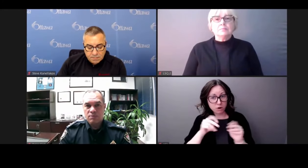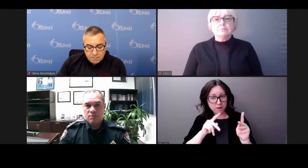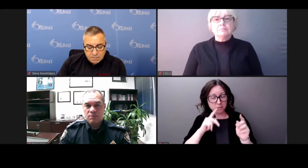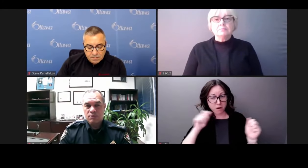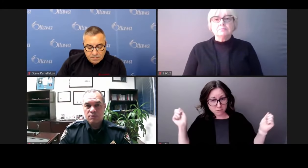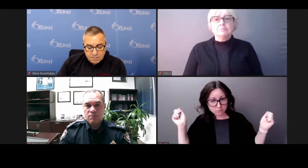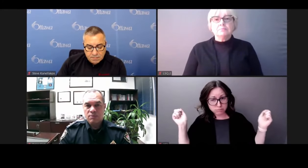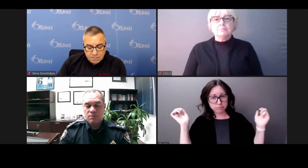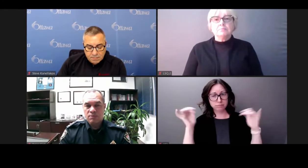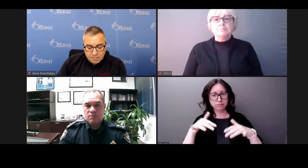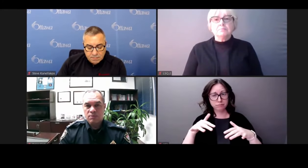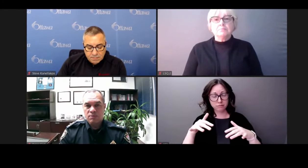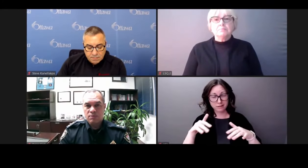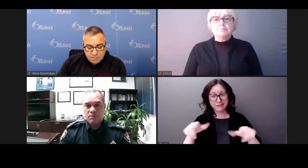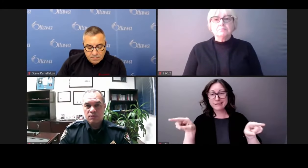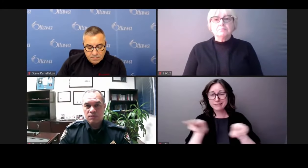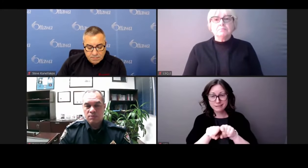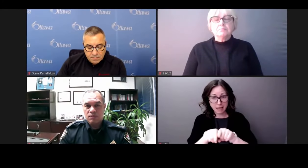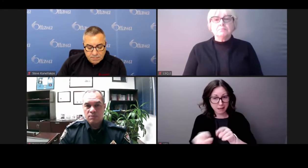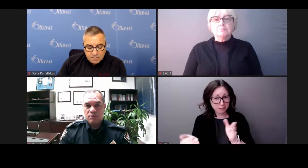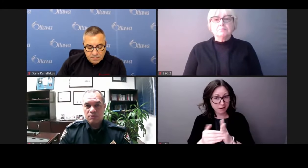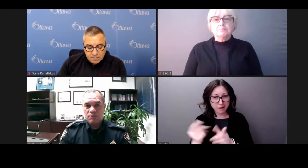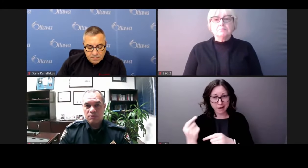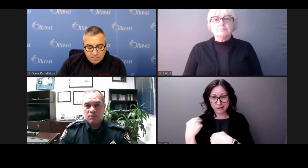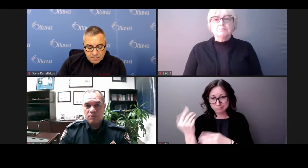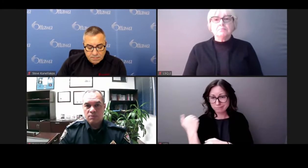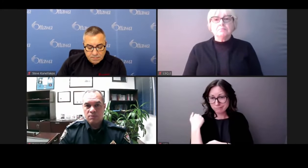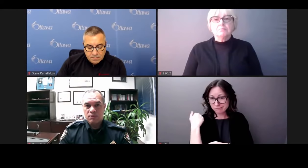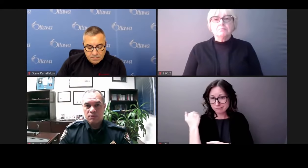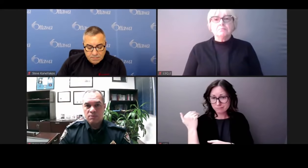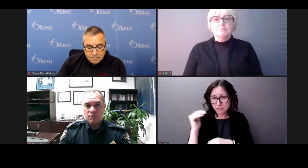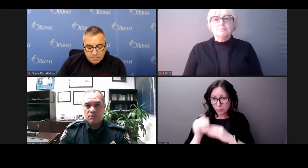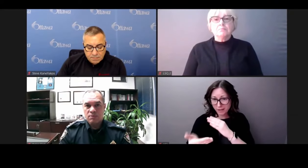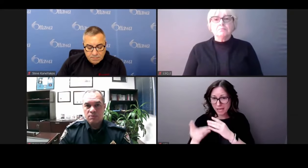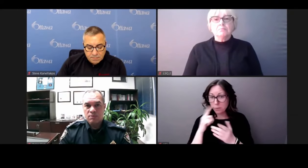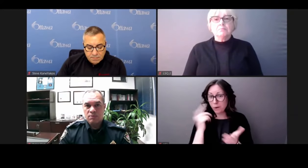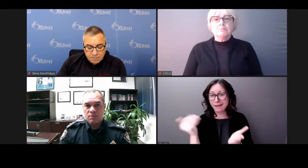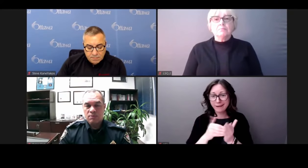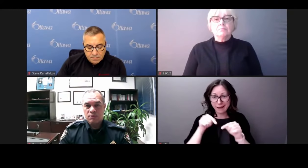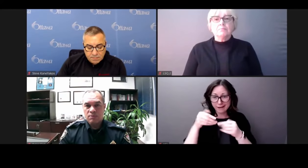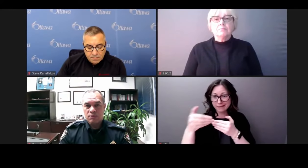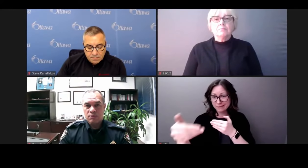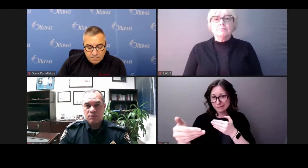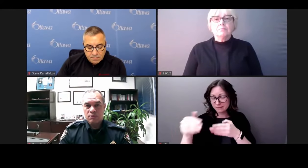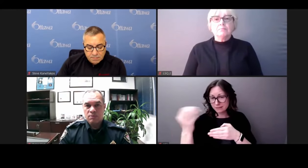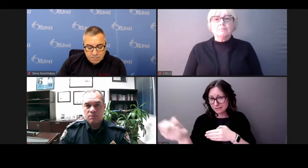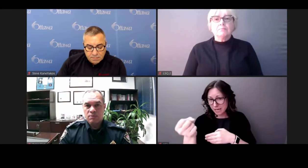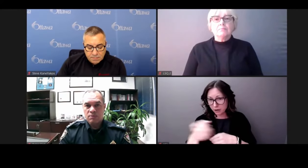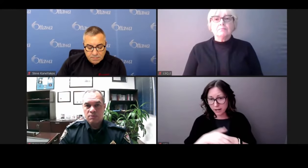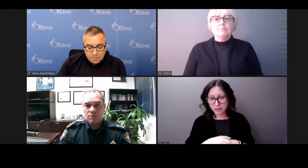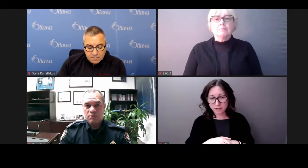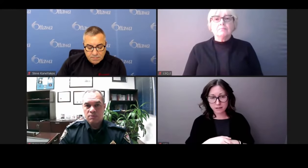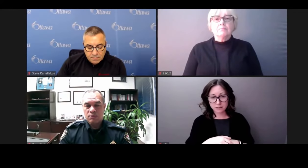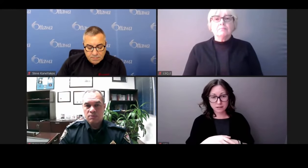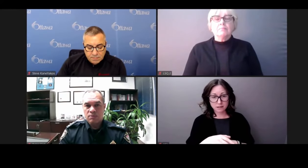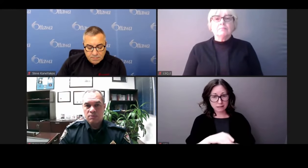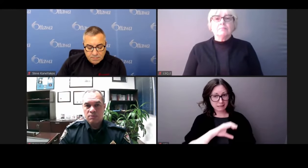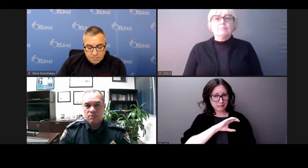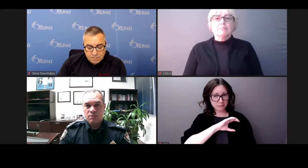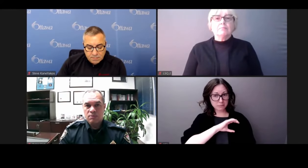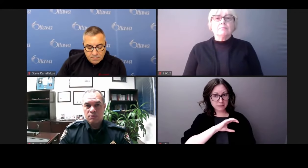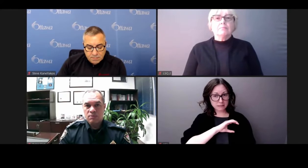similar demonstration that we saw last weekend, again this weekend. You're saying that the police alone increasingly looks